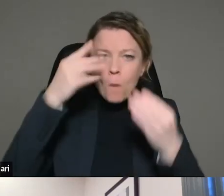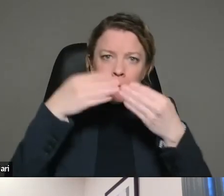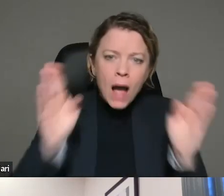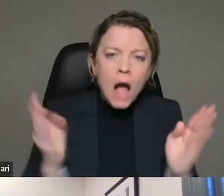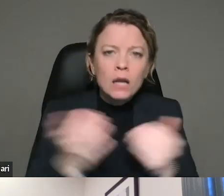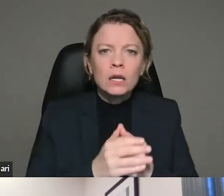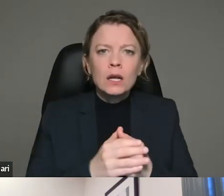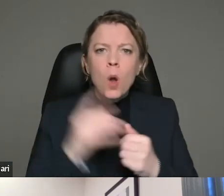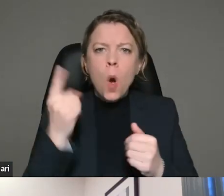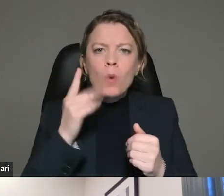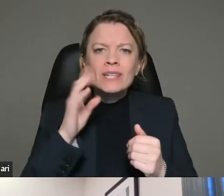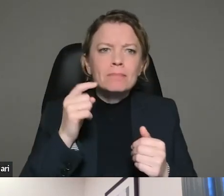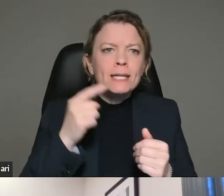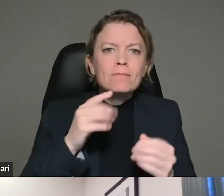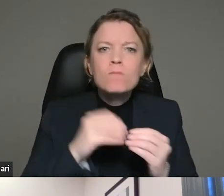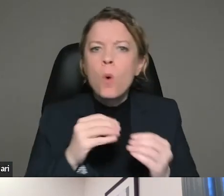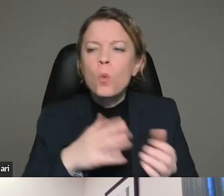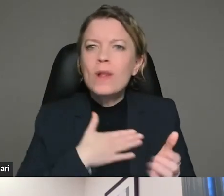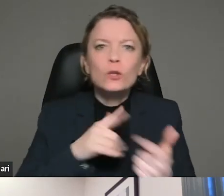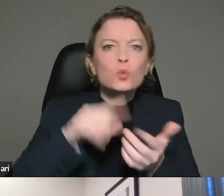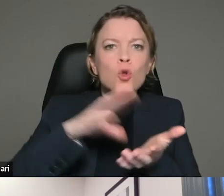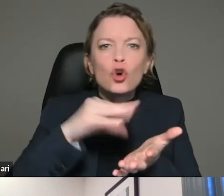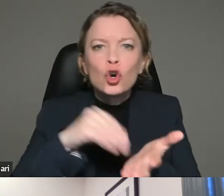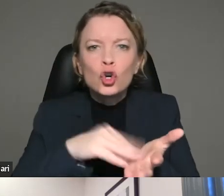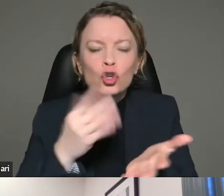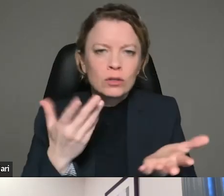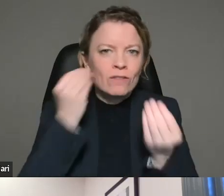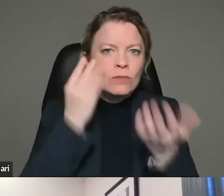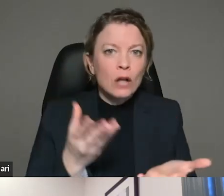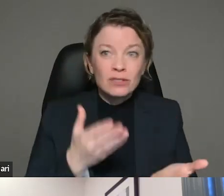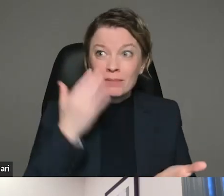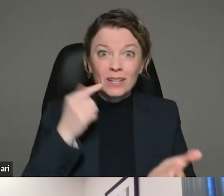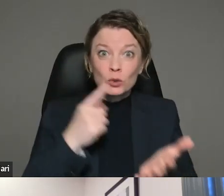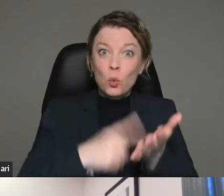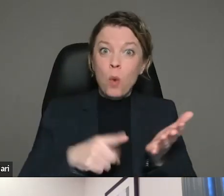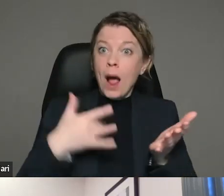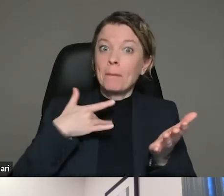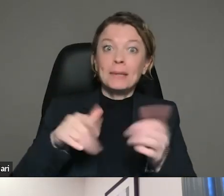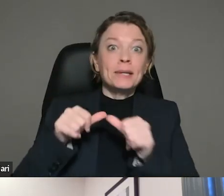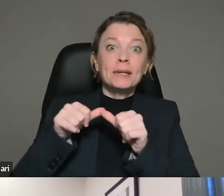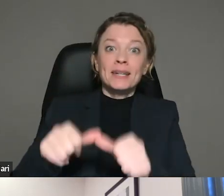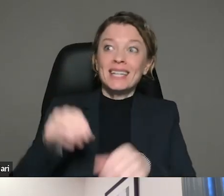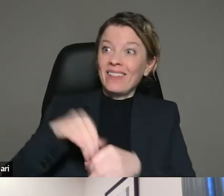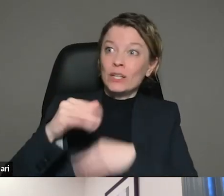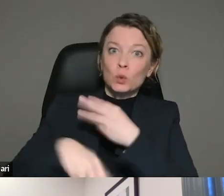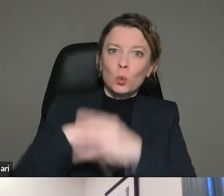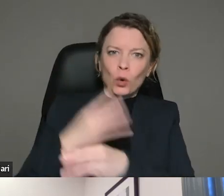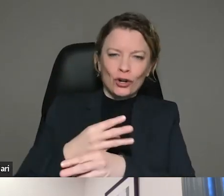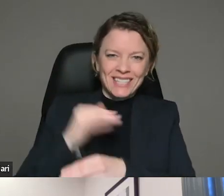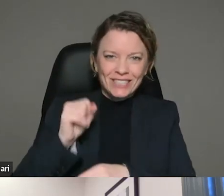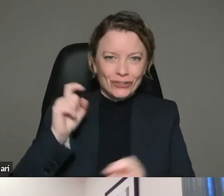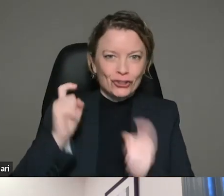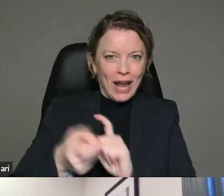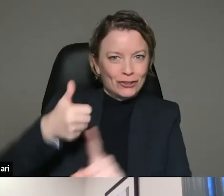curious and always learning, because the only thing constant in this world is change. So we need to make sure, whether it's